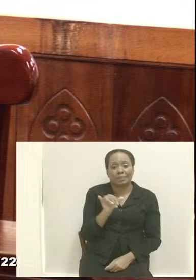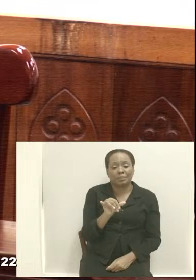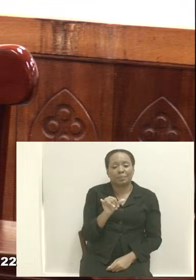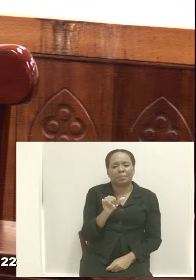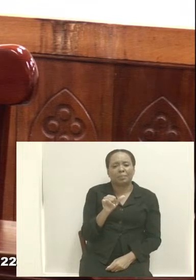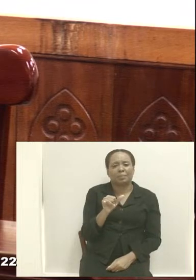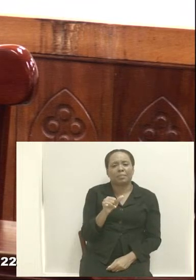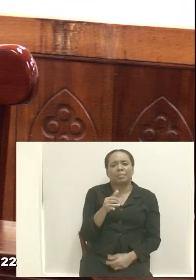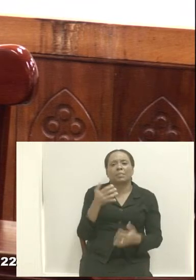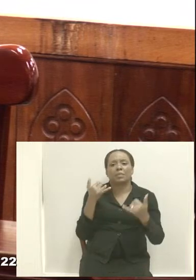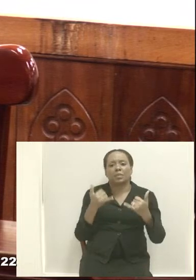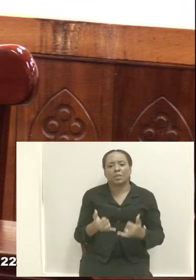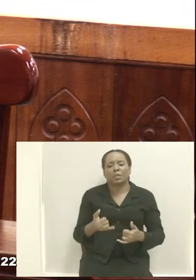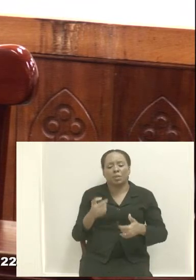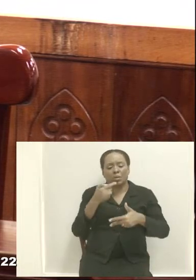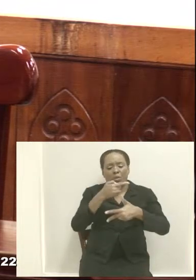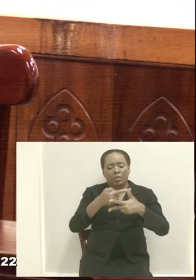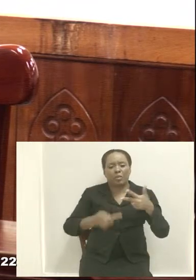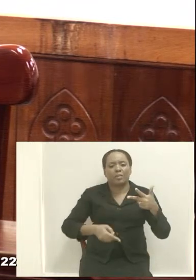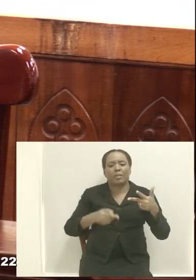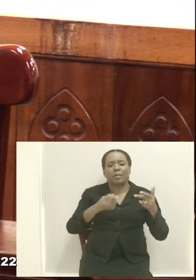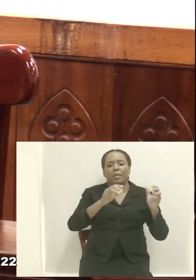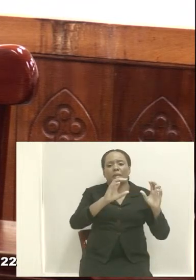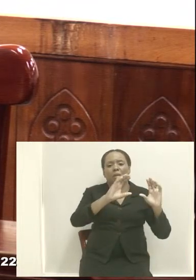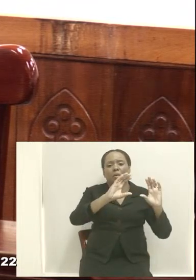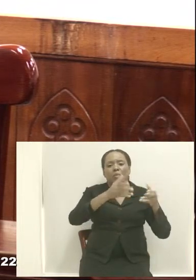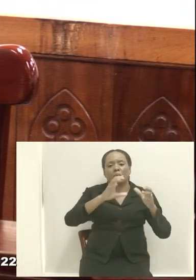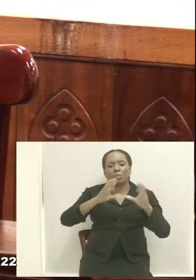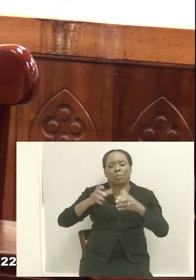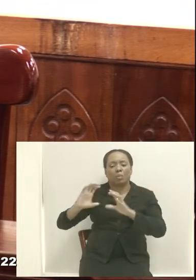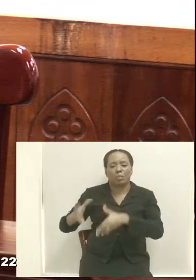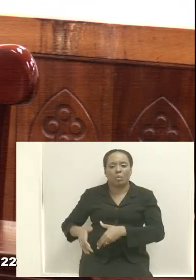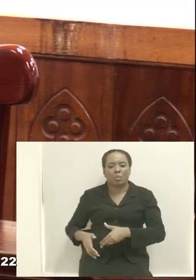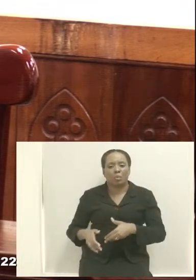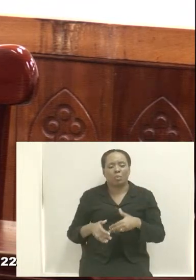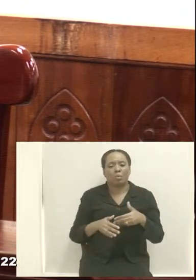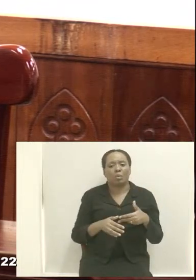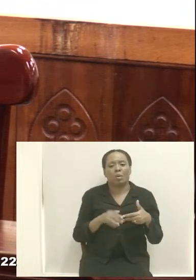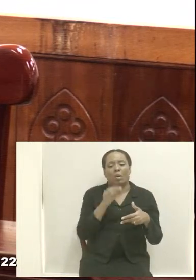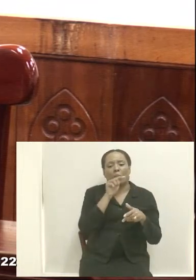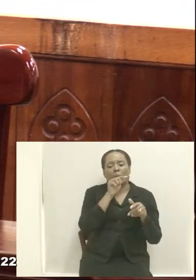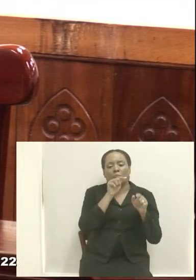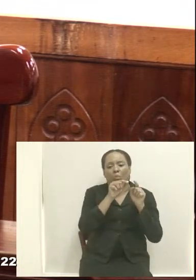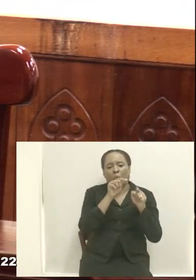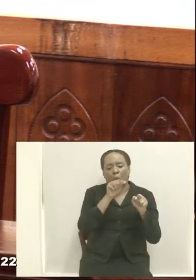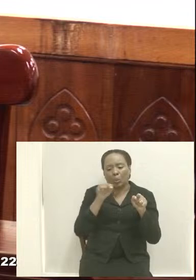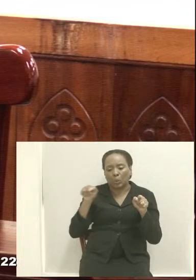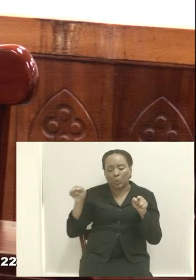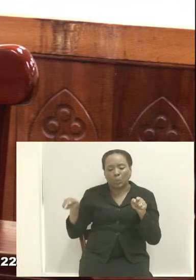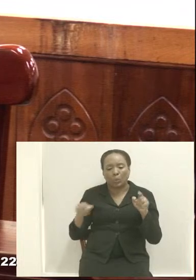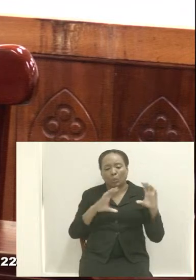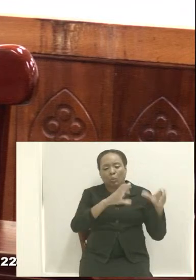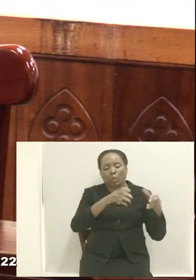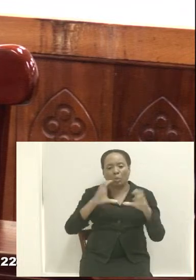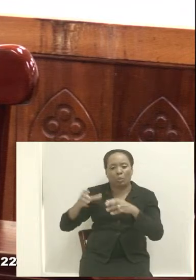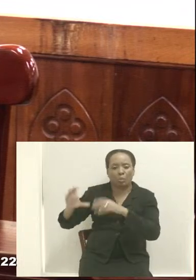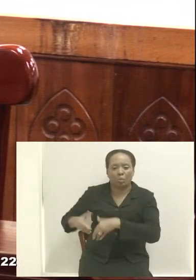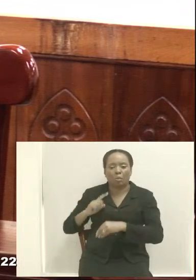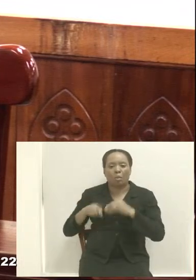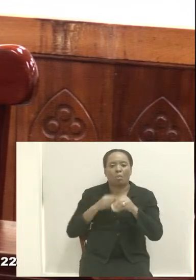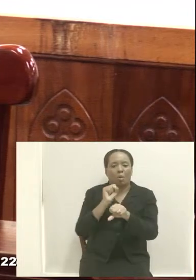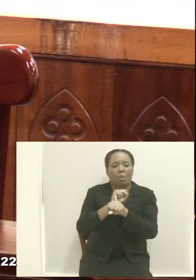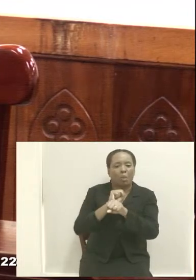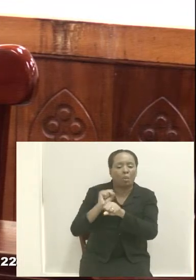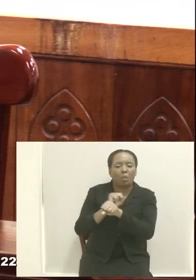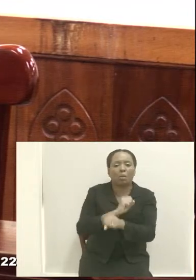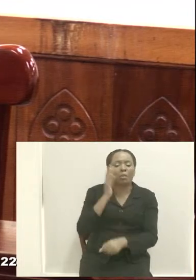government's thrust towards the creation of employment in the future. It is